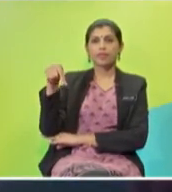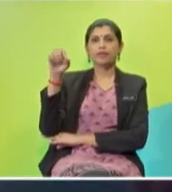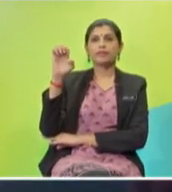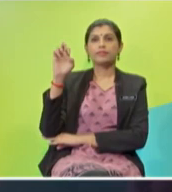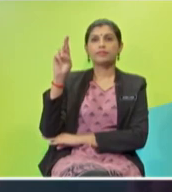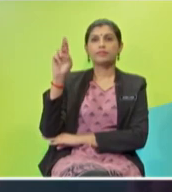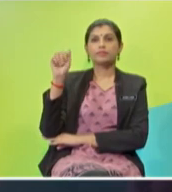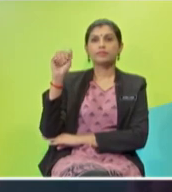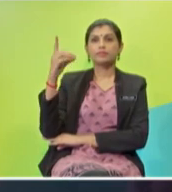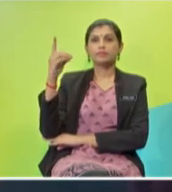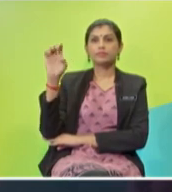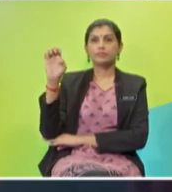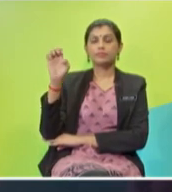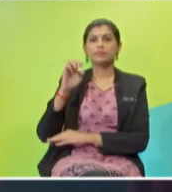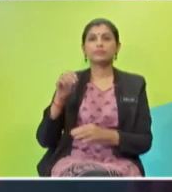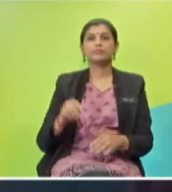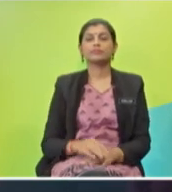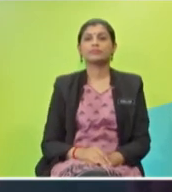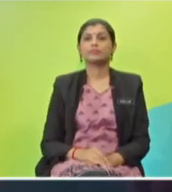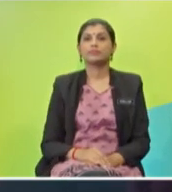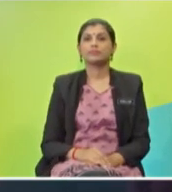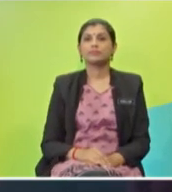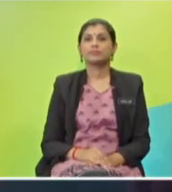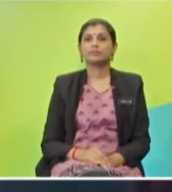we need our friends to help us choose the correct